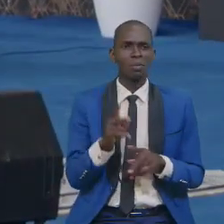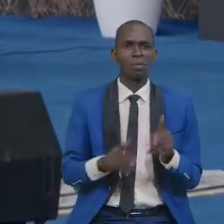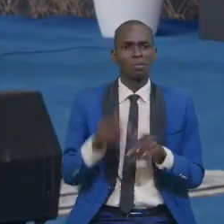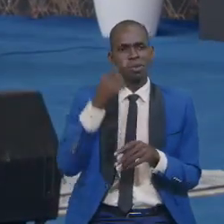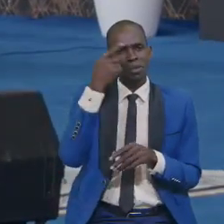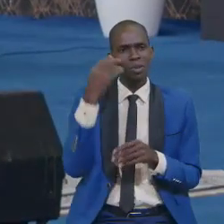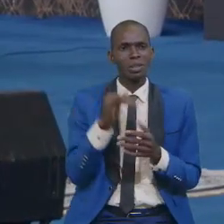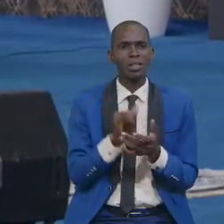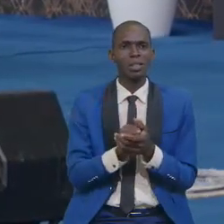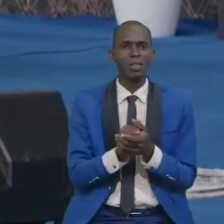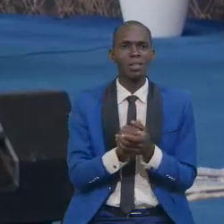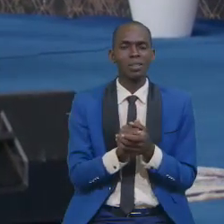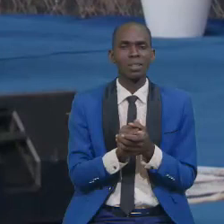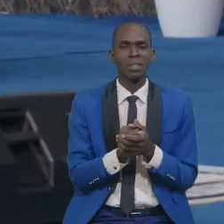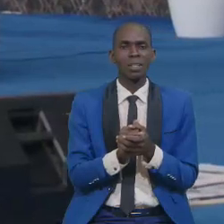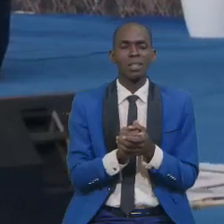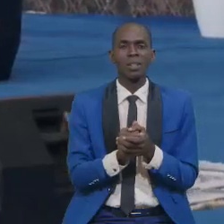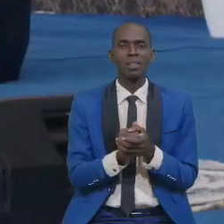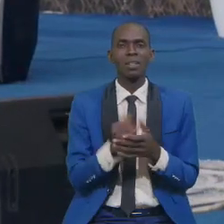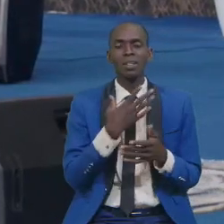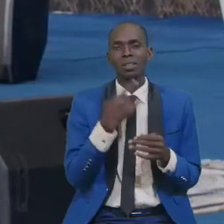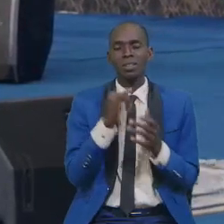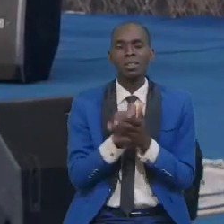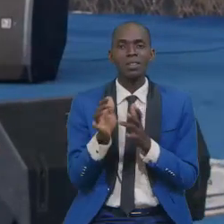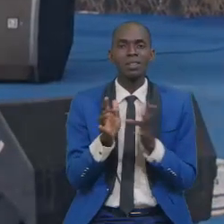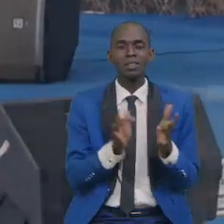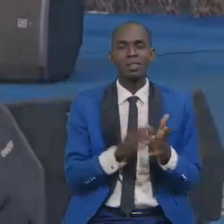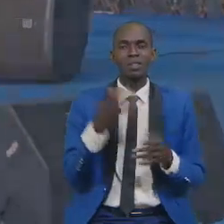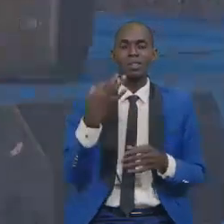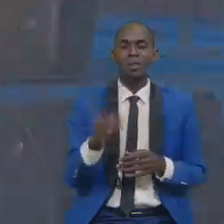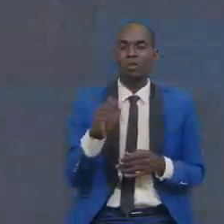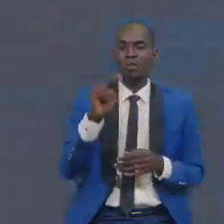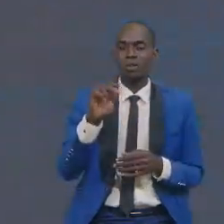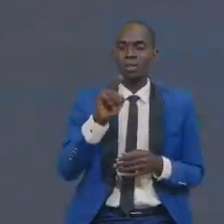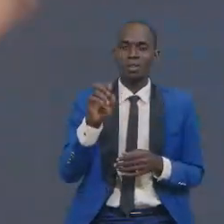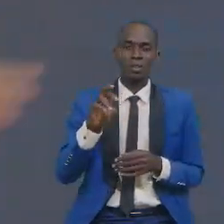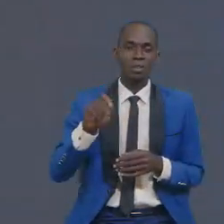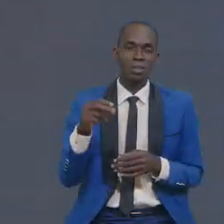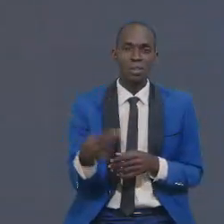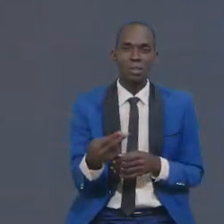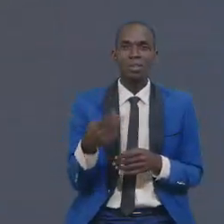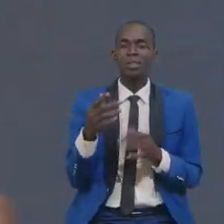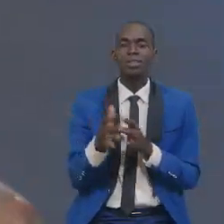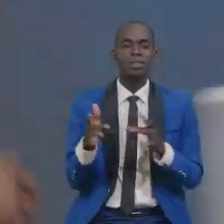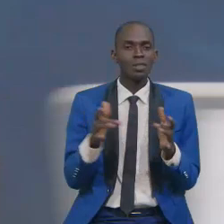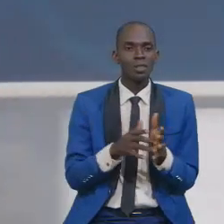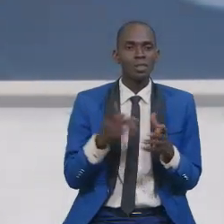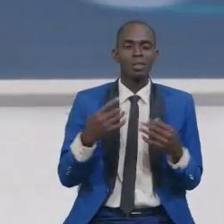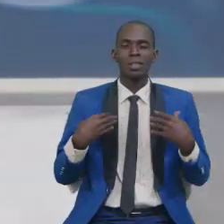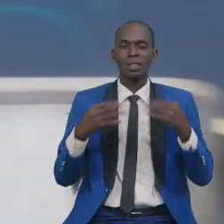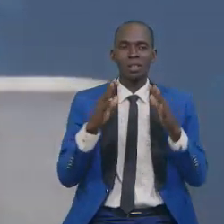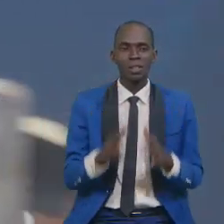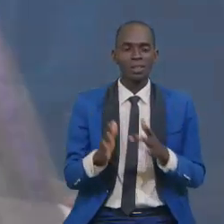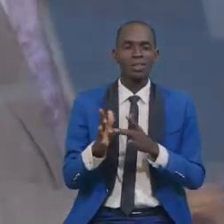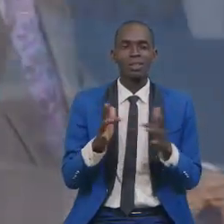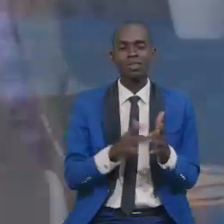and he said it's Jesus of Nazareth is Jesus the healer is Jesus the miracle Walker